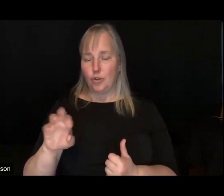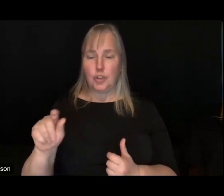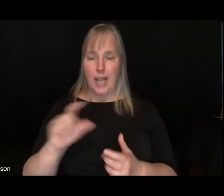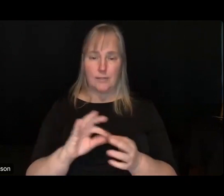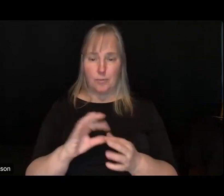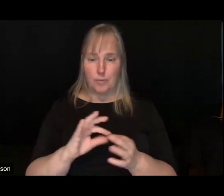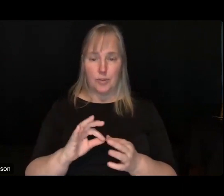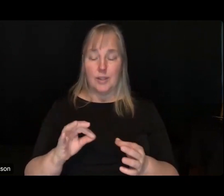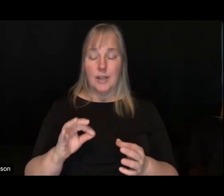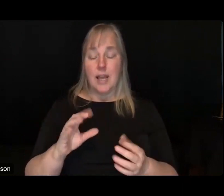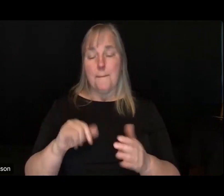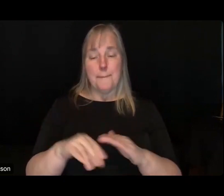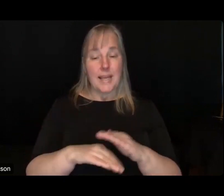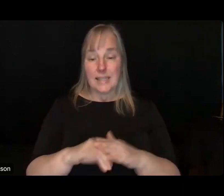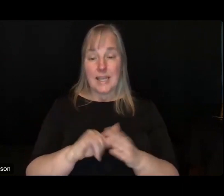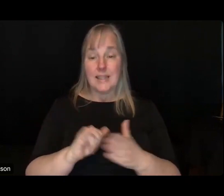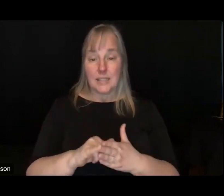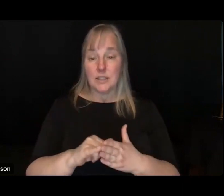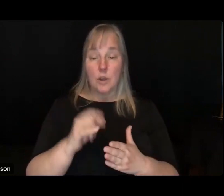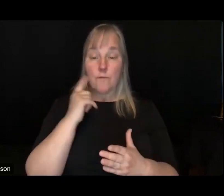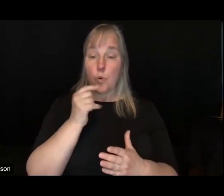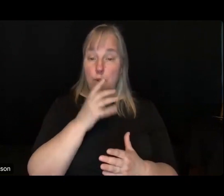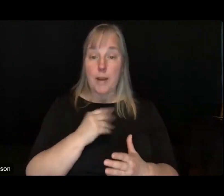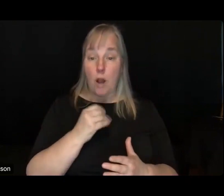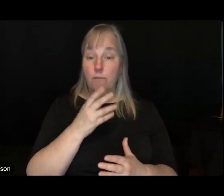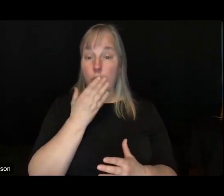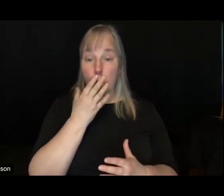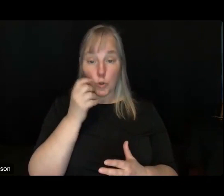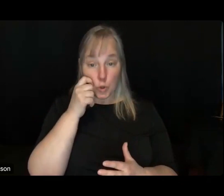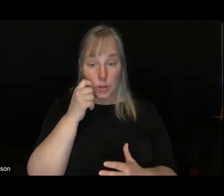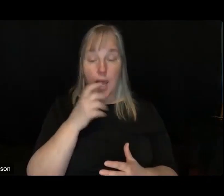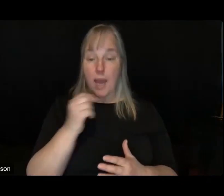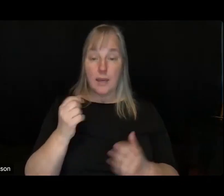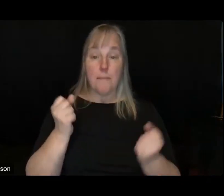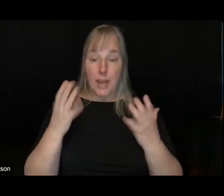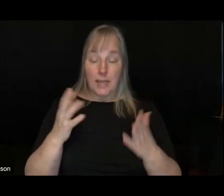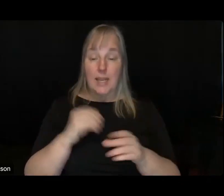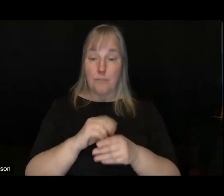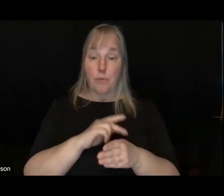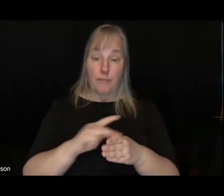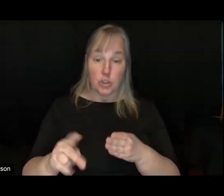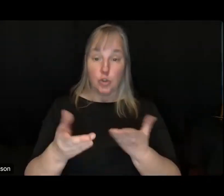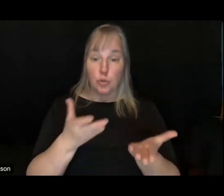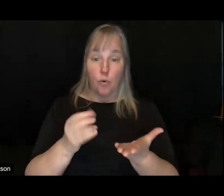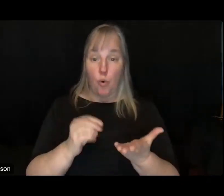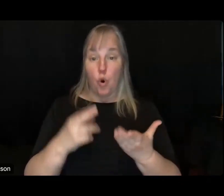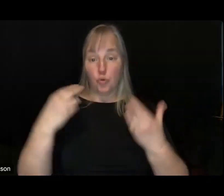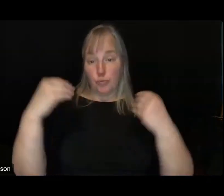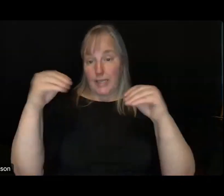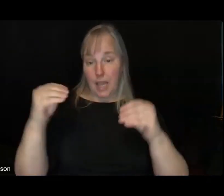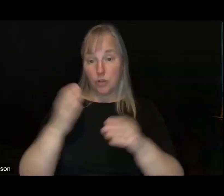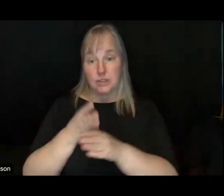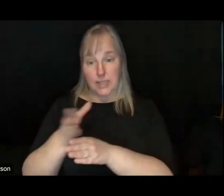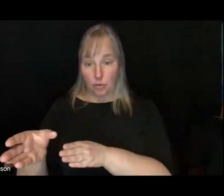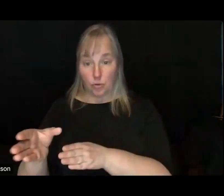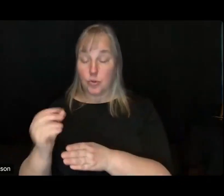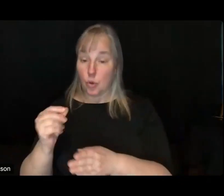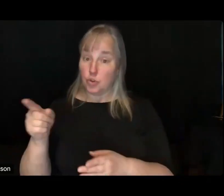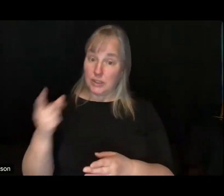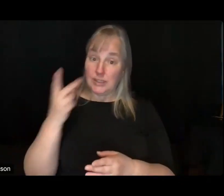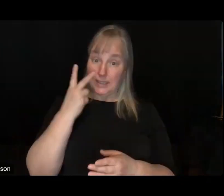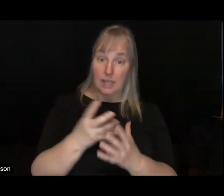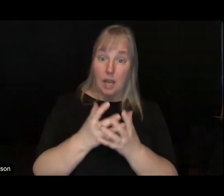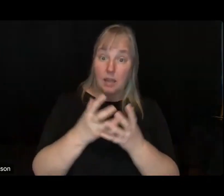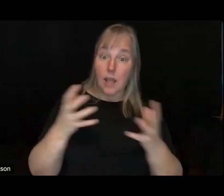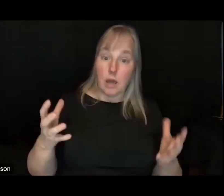an incubator accelerator for women of color. A lot of them are in the professional services or retail sector. And so she sees a lot of